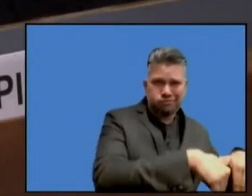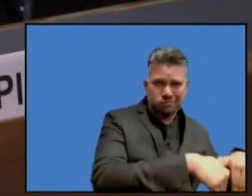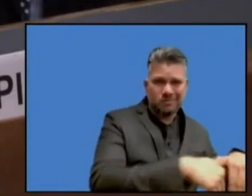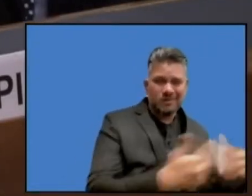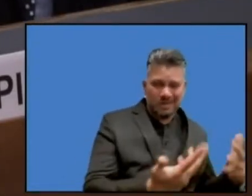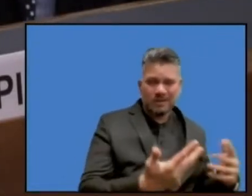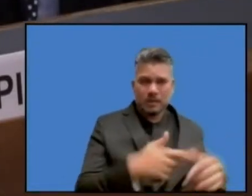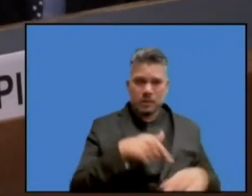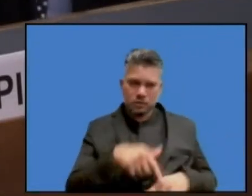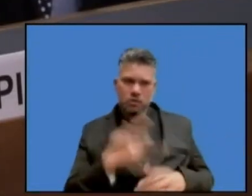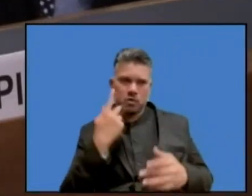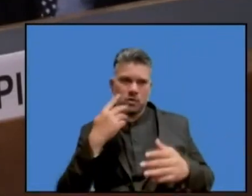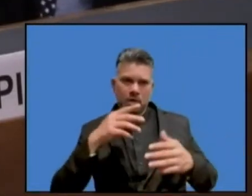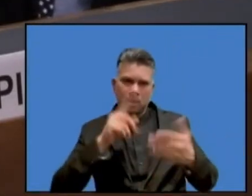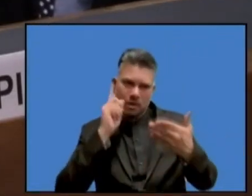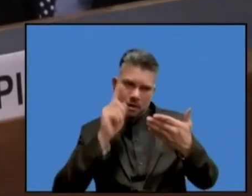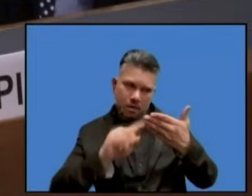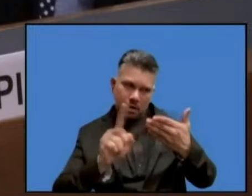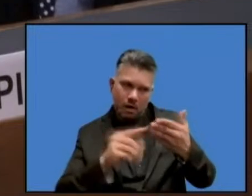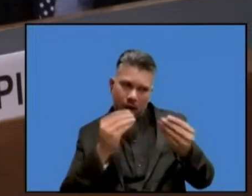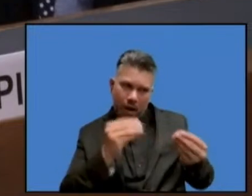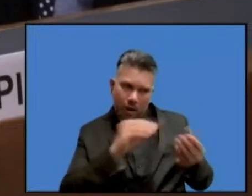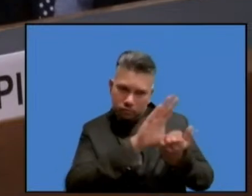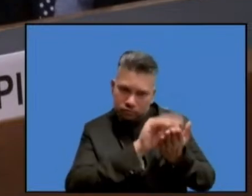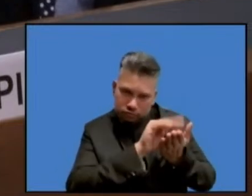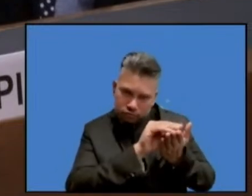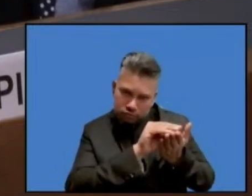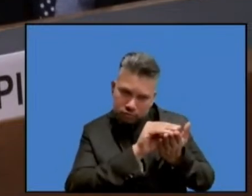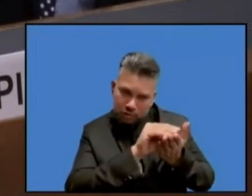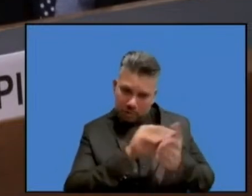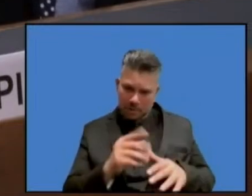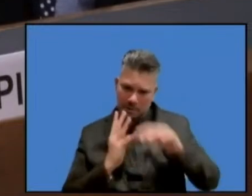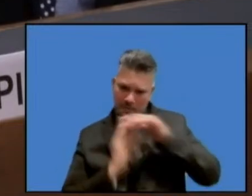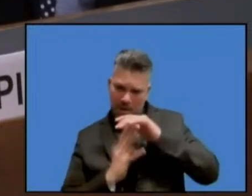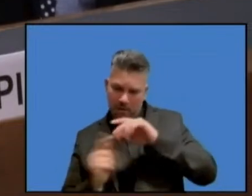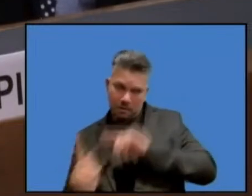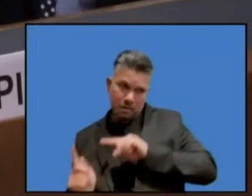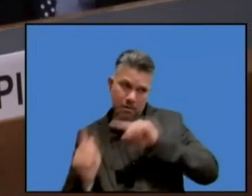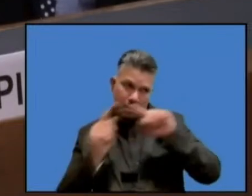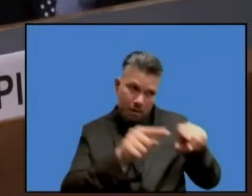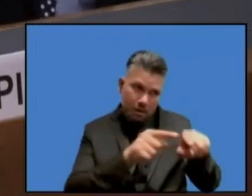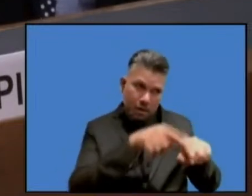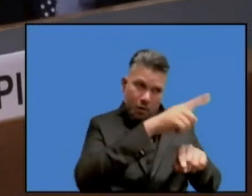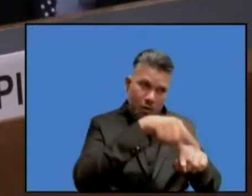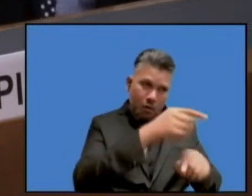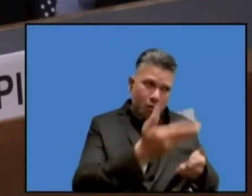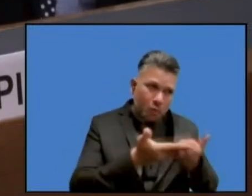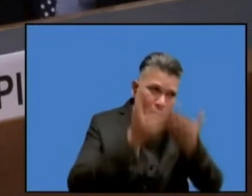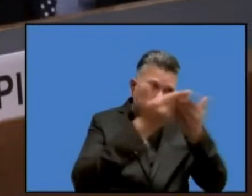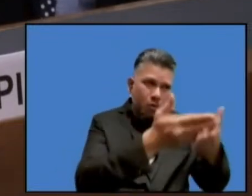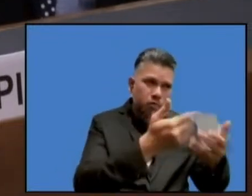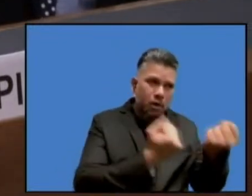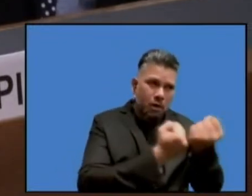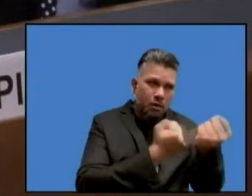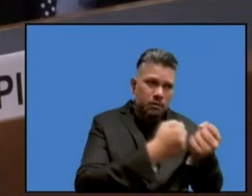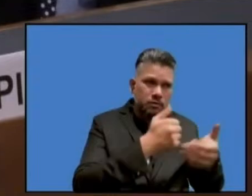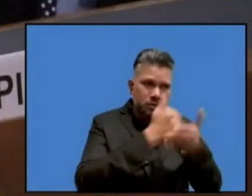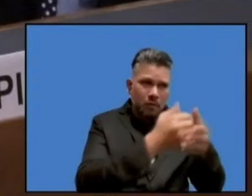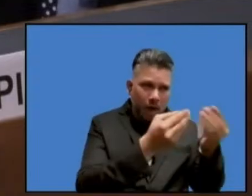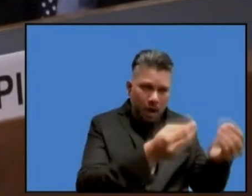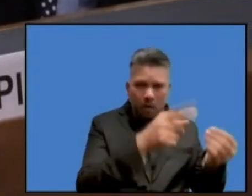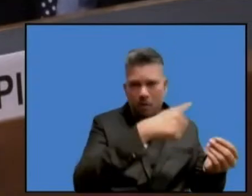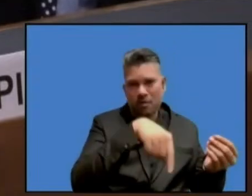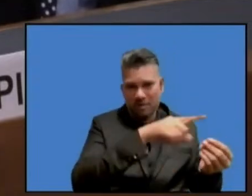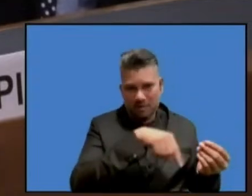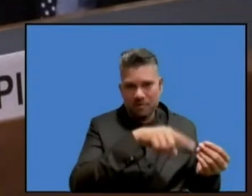be invaluable in demonstrating how migrants are net contributors in real terms to the GDP increase of many countries that host